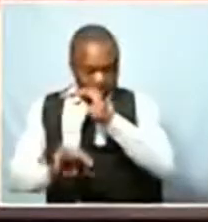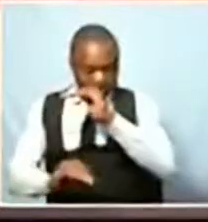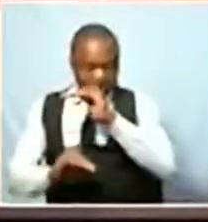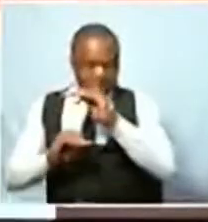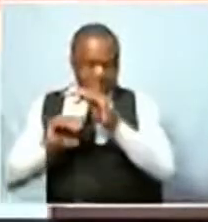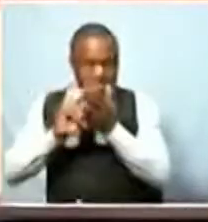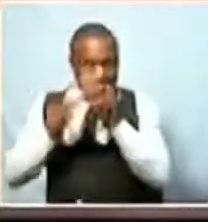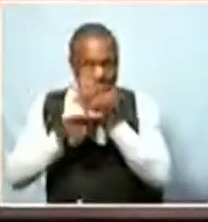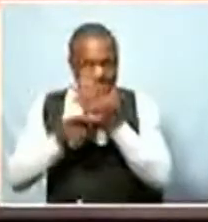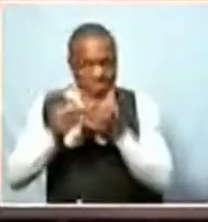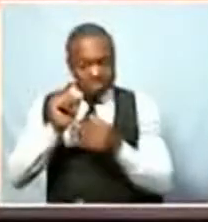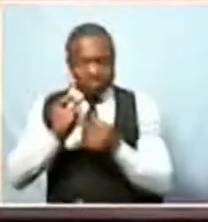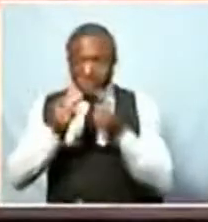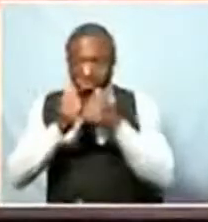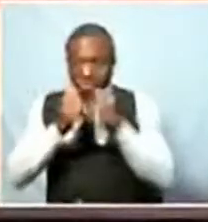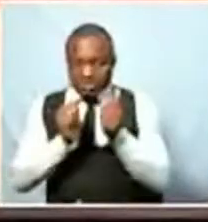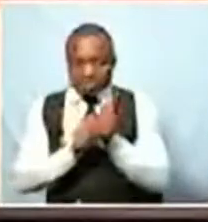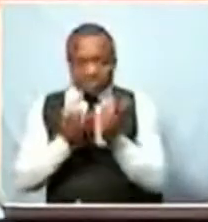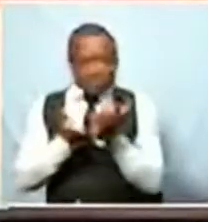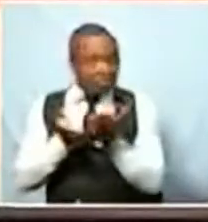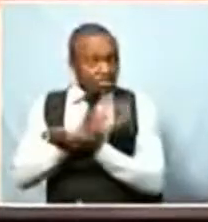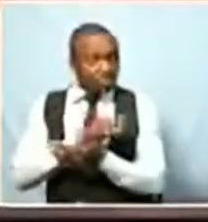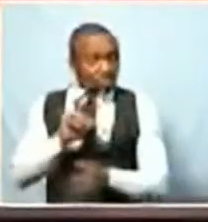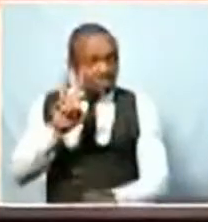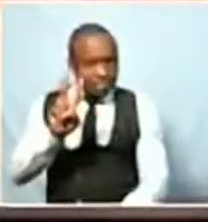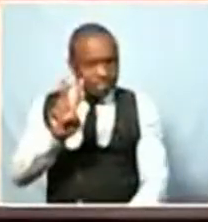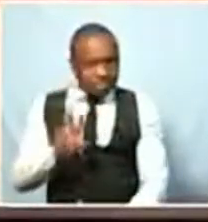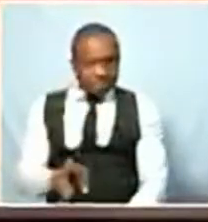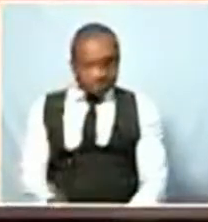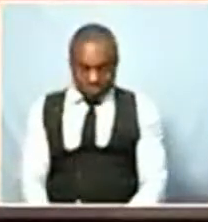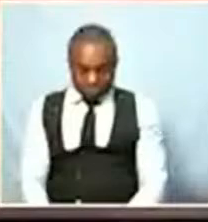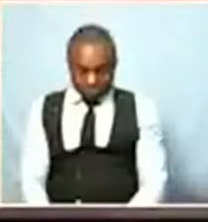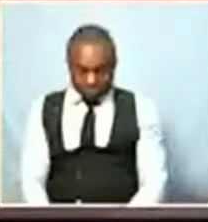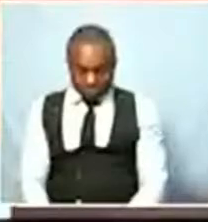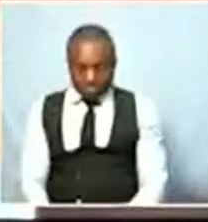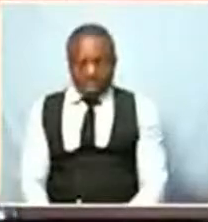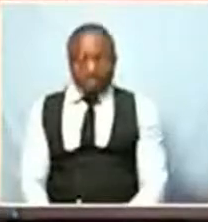you elucidated on page 2, and also